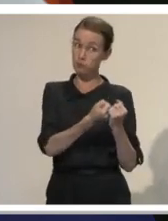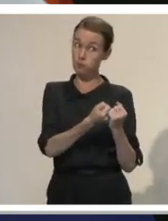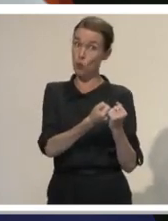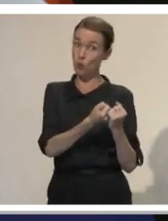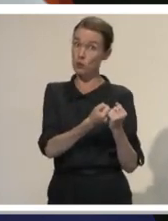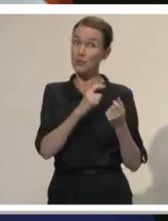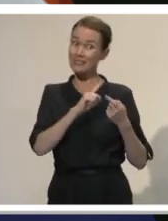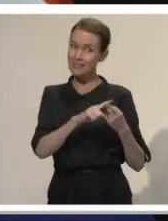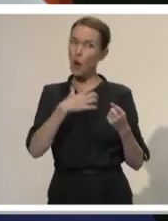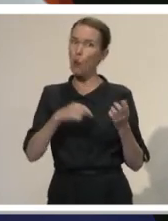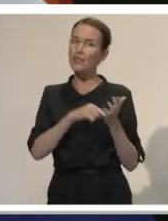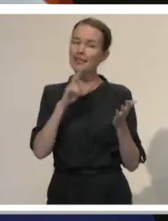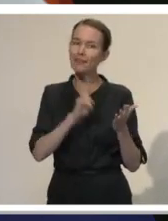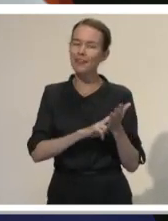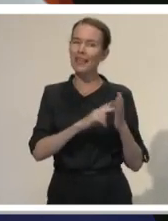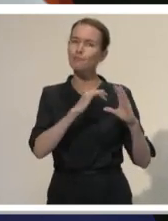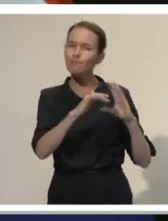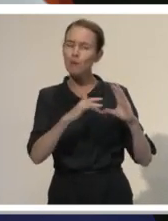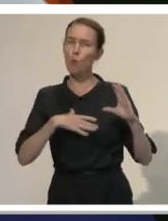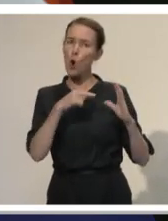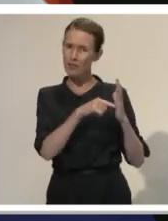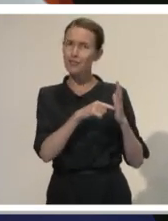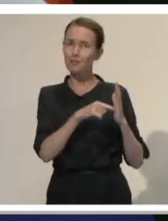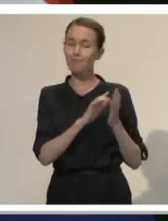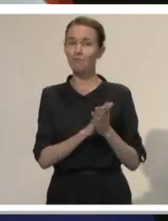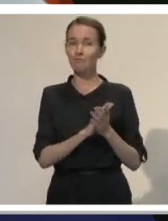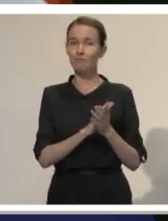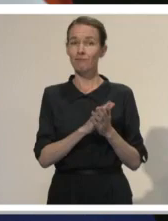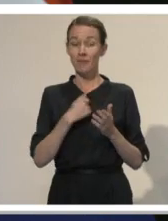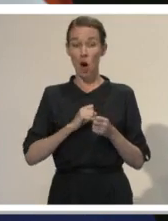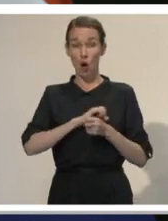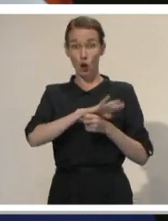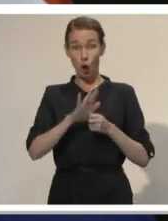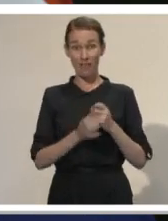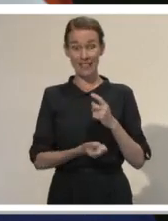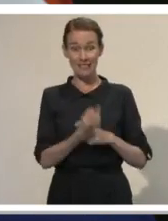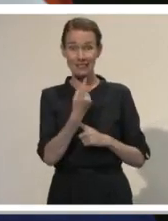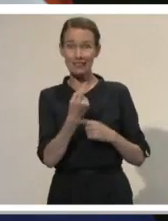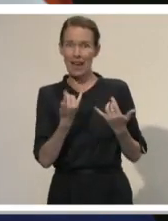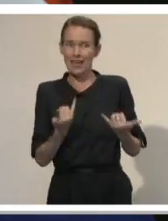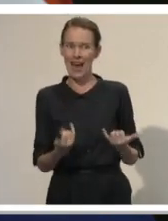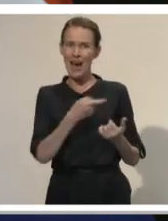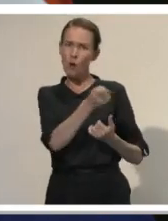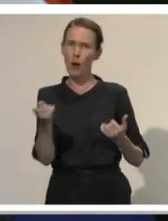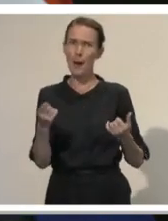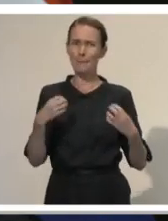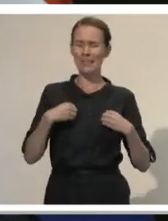or the open market was having. COVID has obviously changed that because the advertising revenue challenges that most commercial media players had pre-COVID